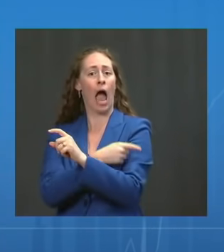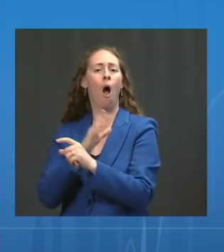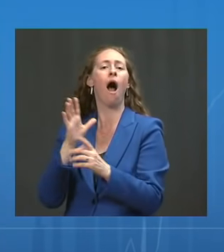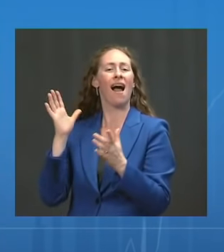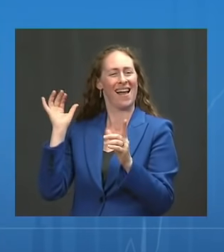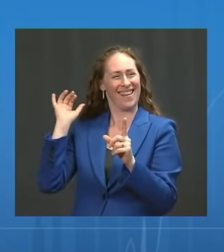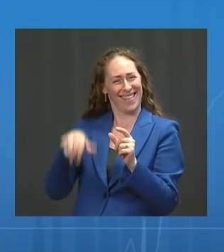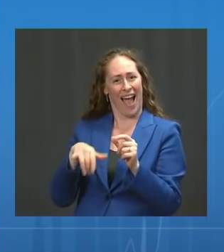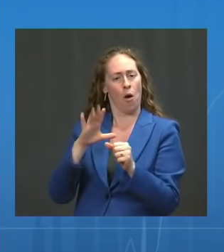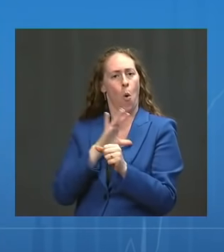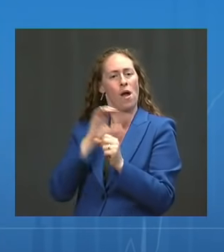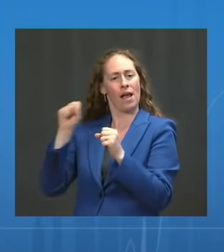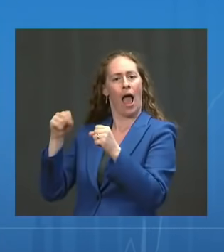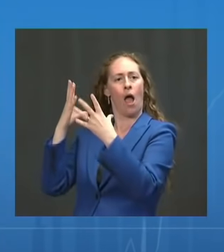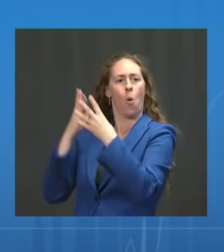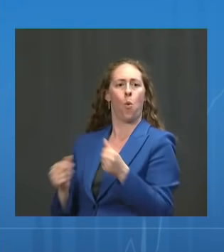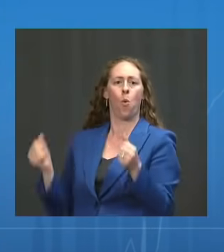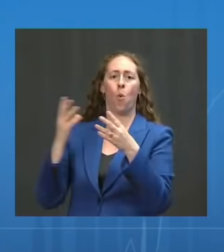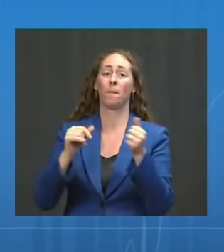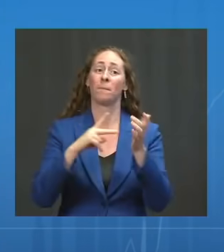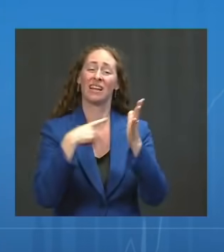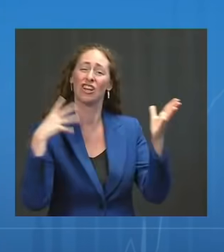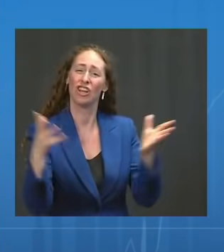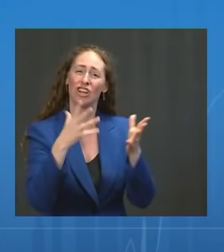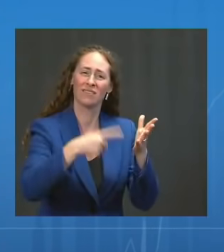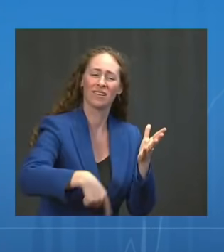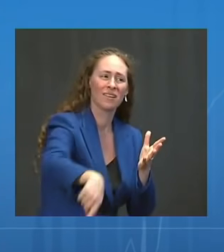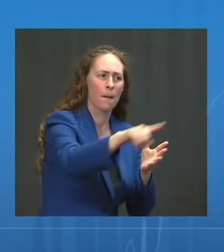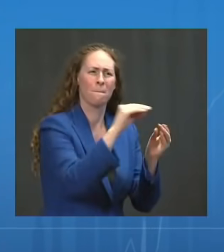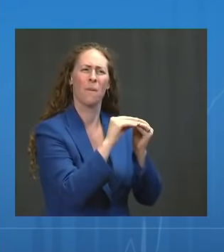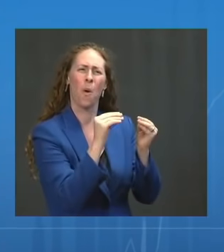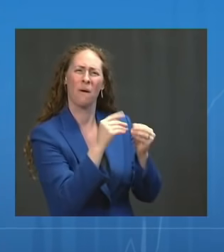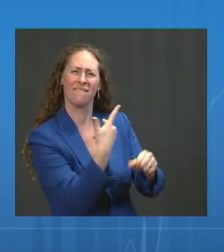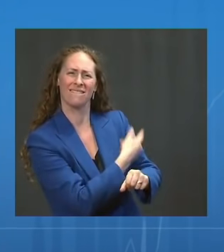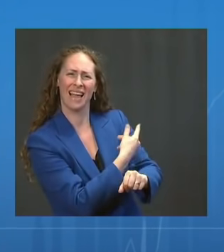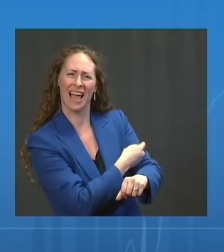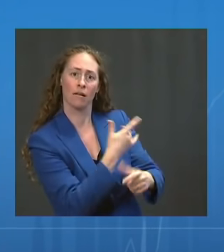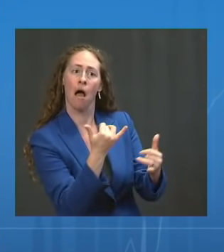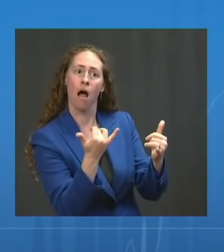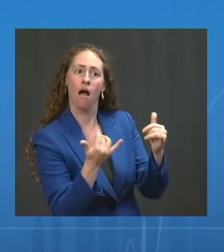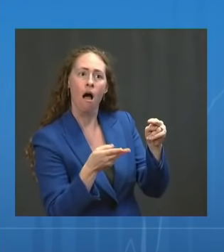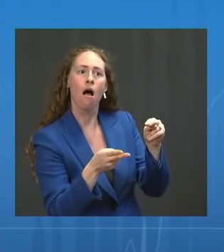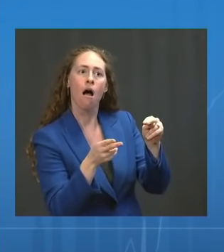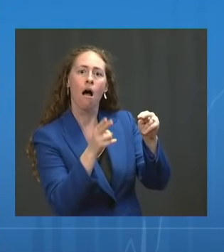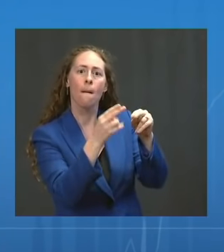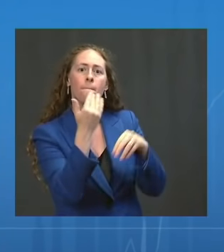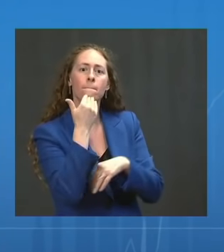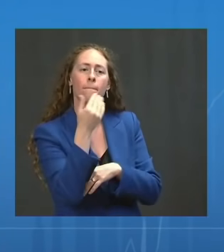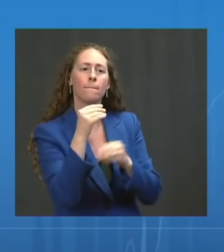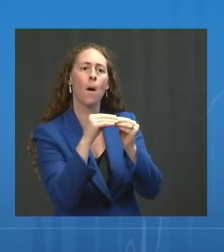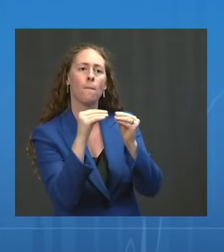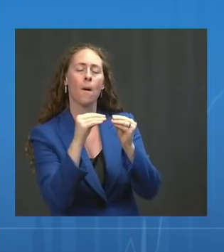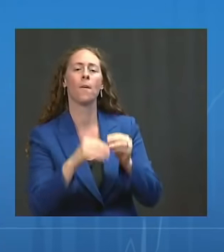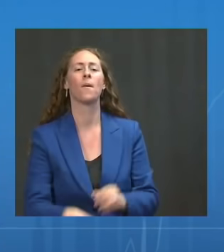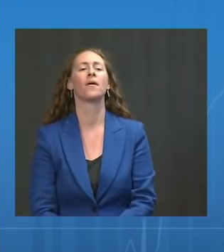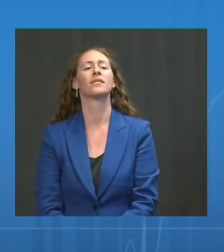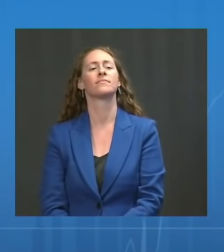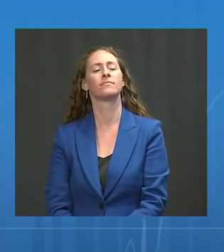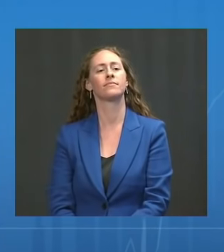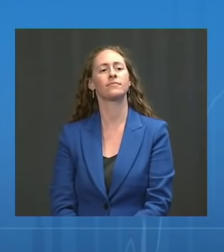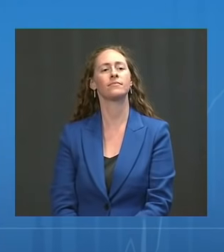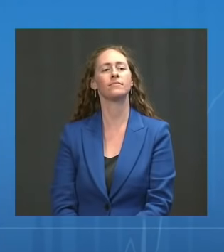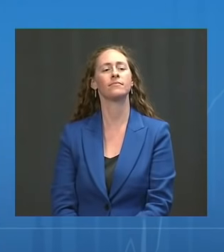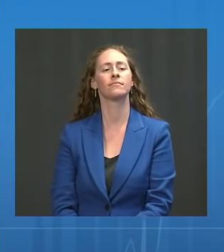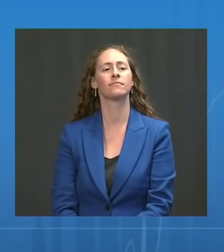in arms, we are making progress. In the last 2 weeks alone, nearly 7 million Americans